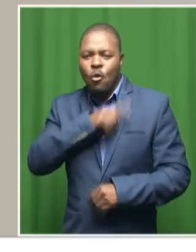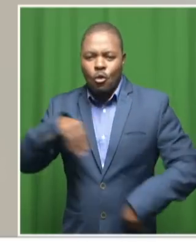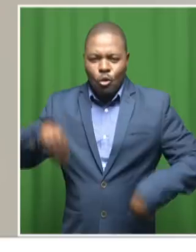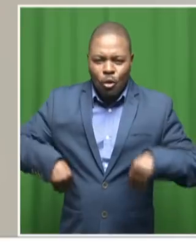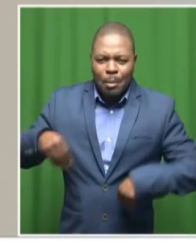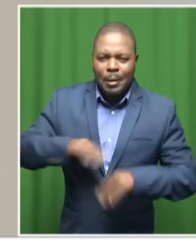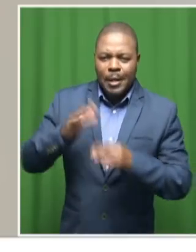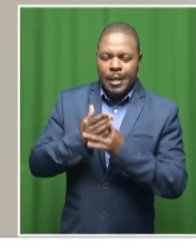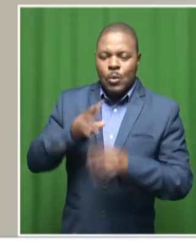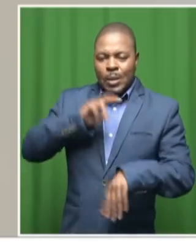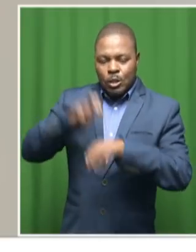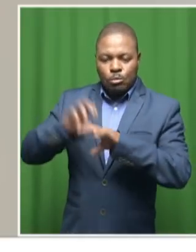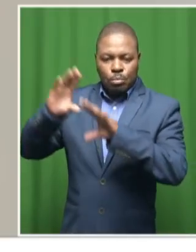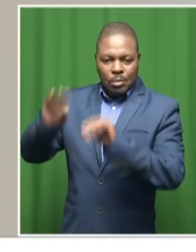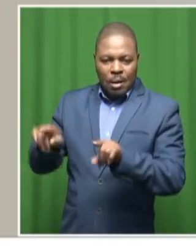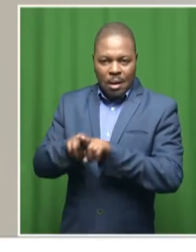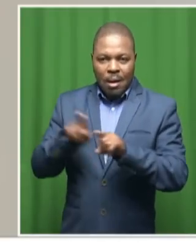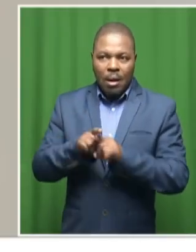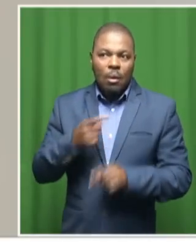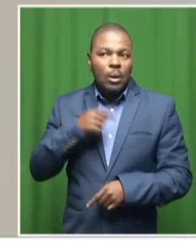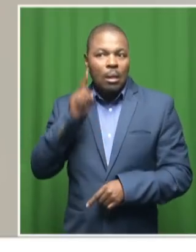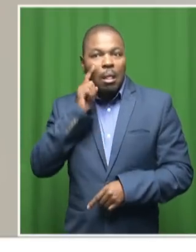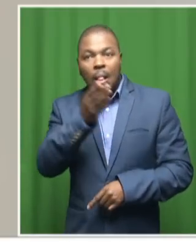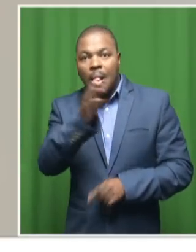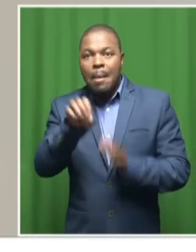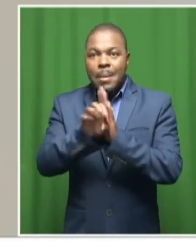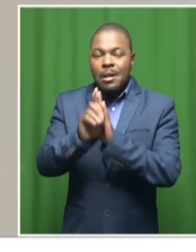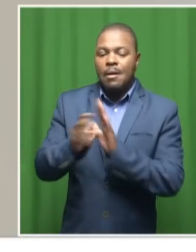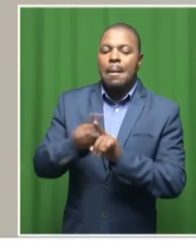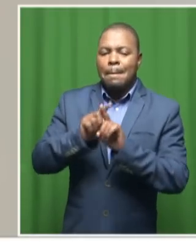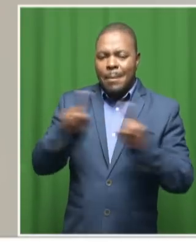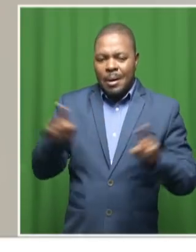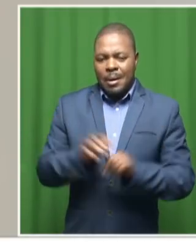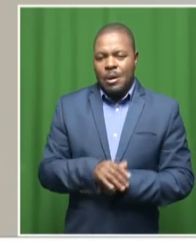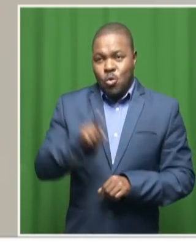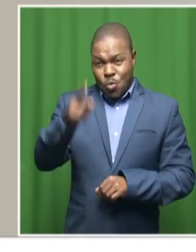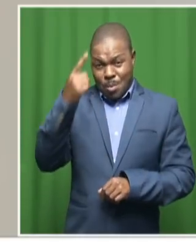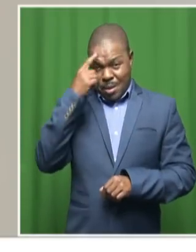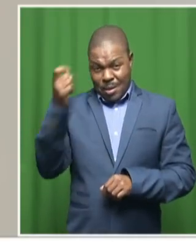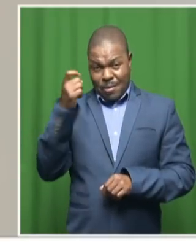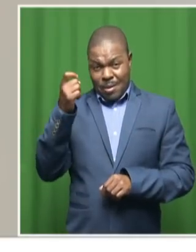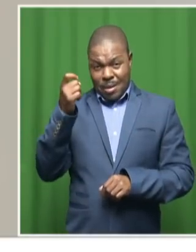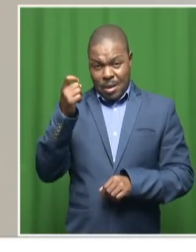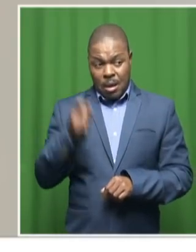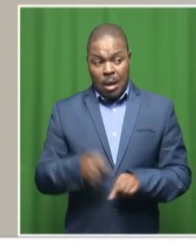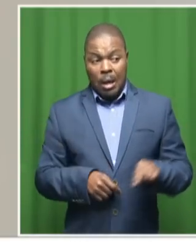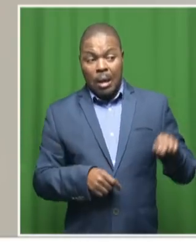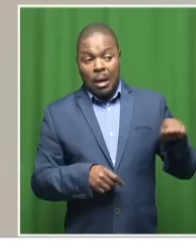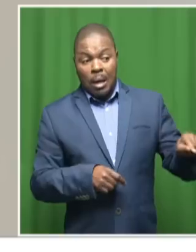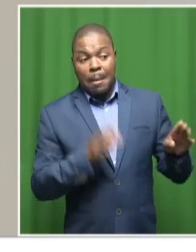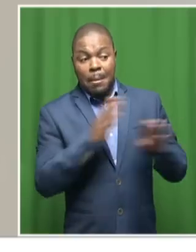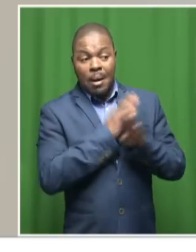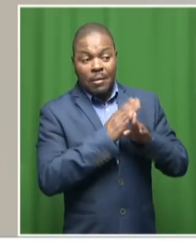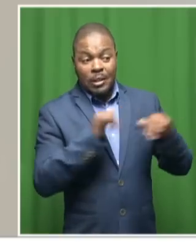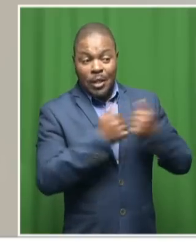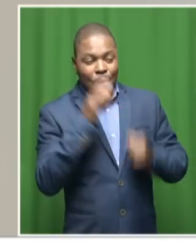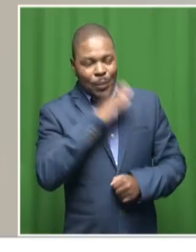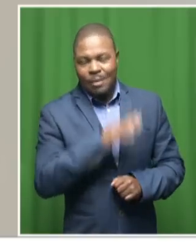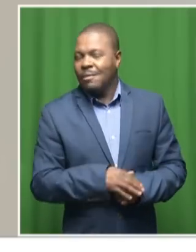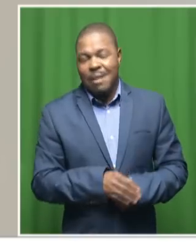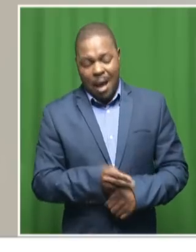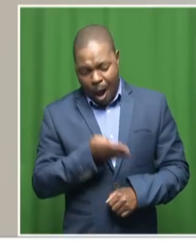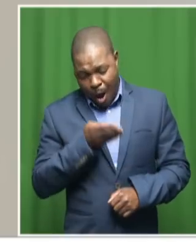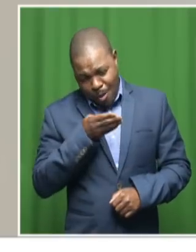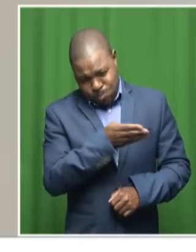corruption cases as we are seeing in the media space. But don't for a minute believe that there aren't massive challenges in the private sector that need